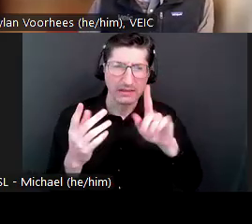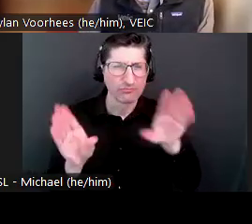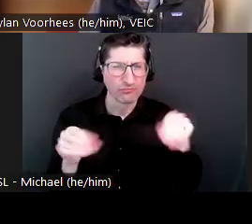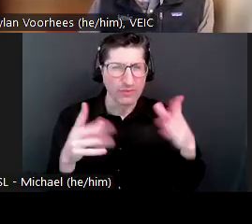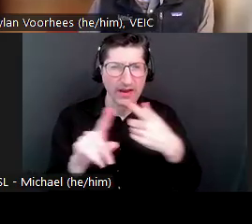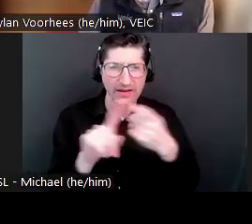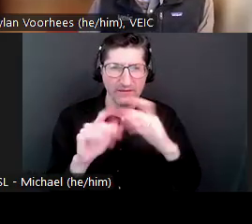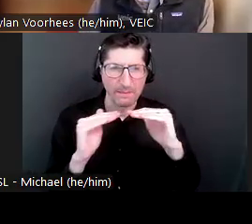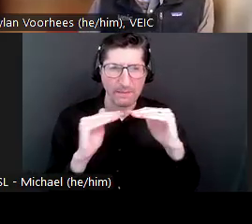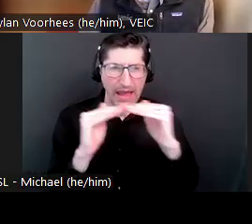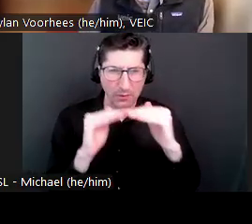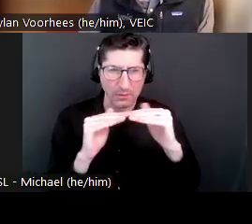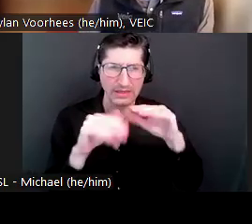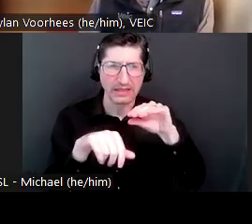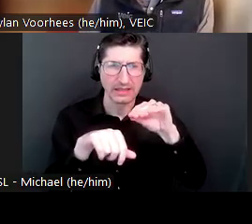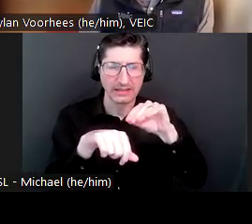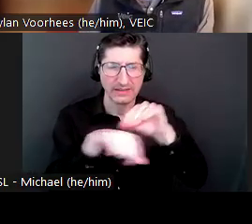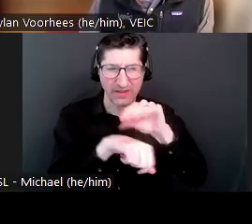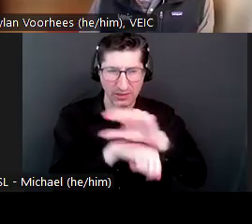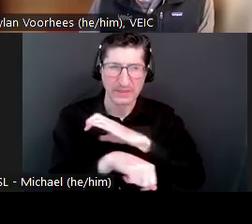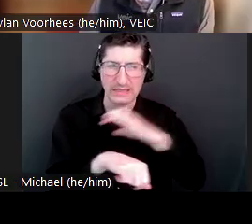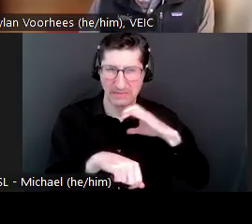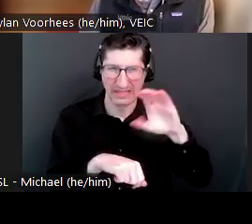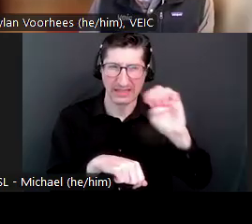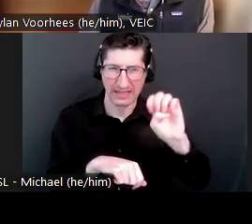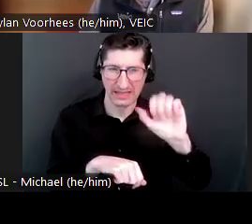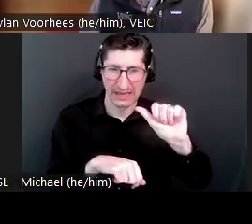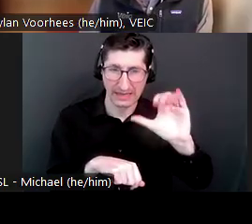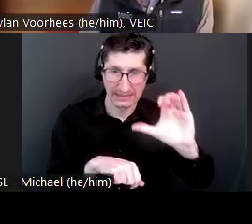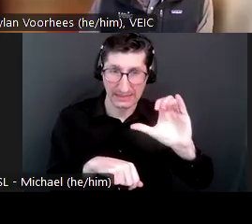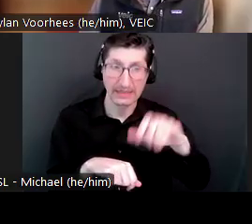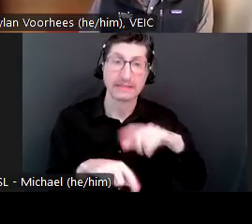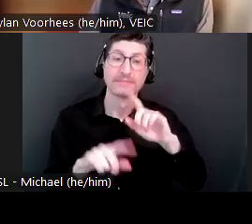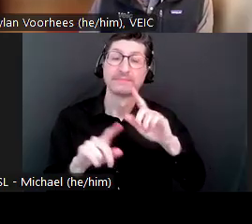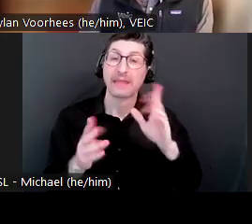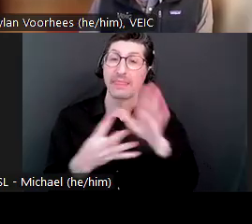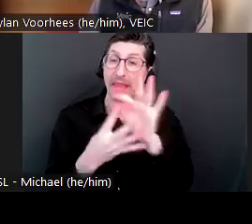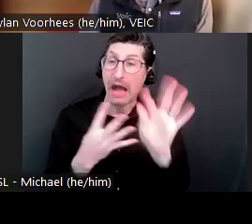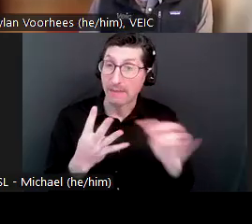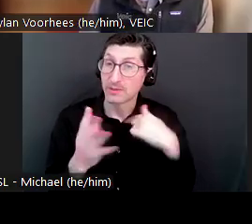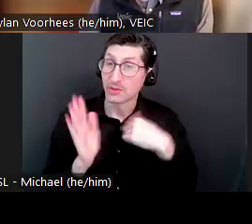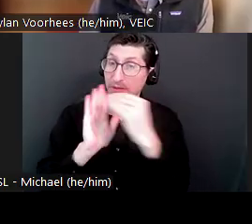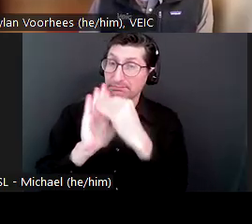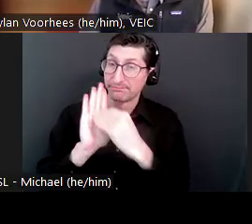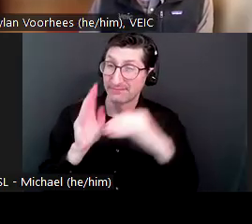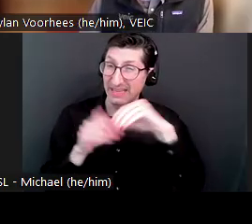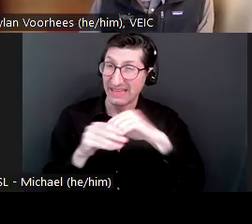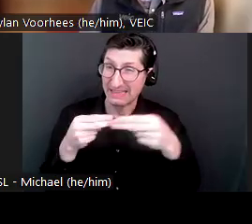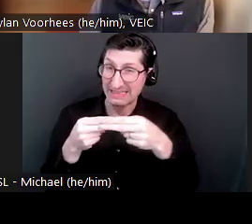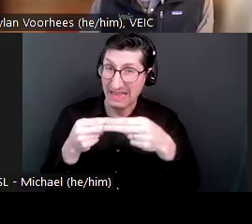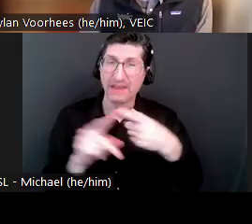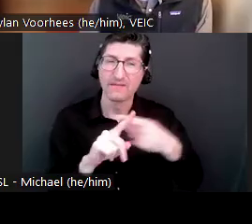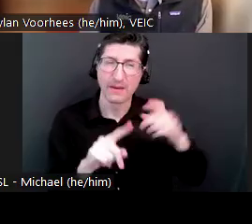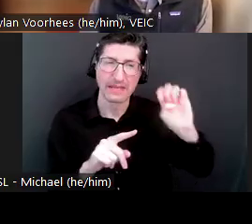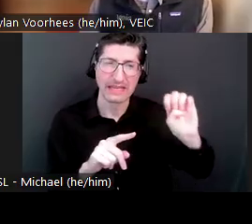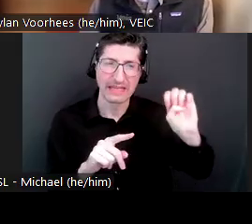by the Equity Advisory Committee. I want to be clear that the options presented in these slides are those of the EEA